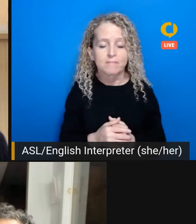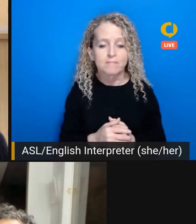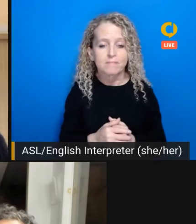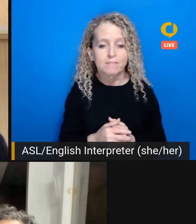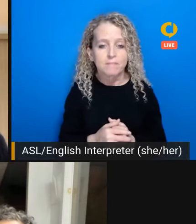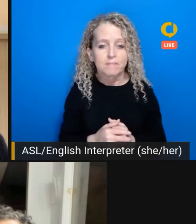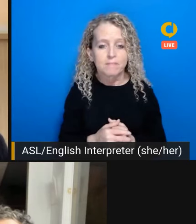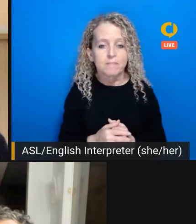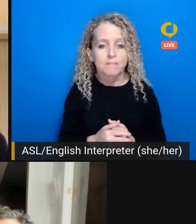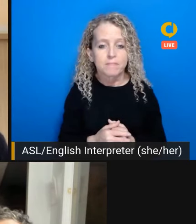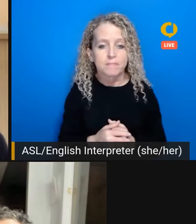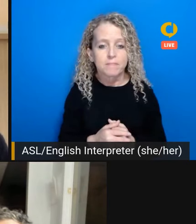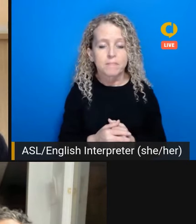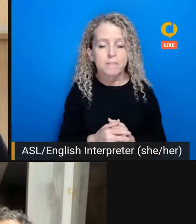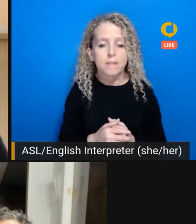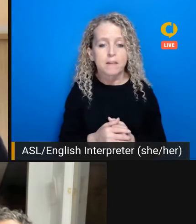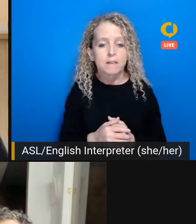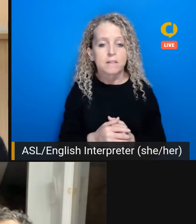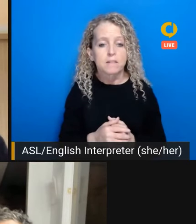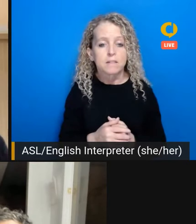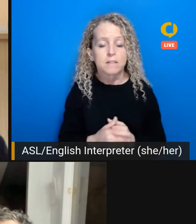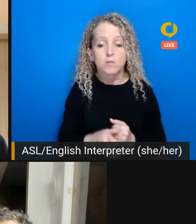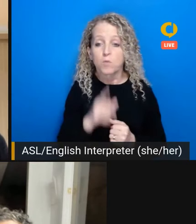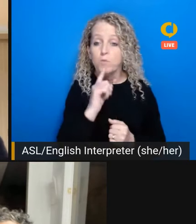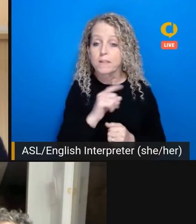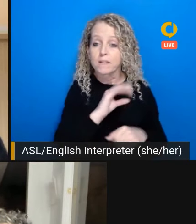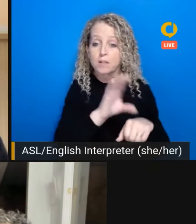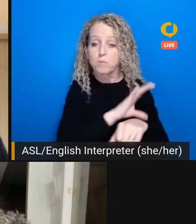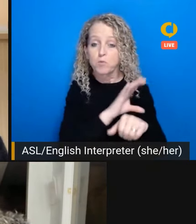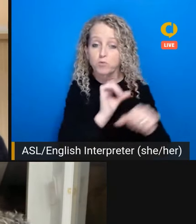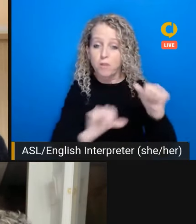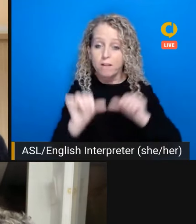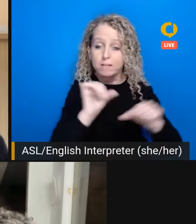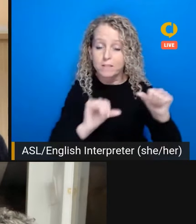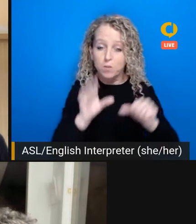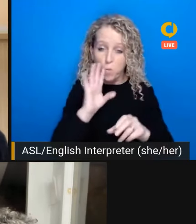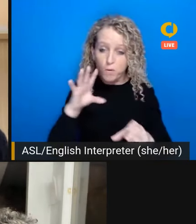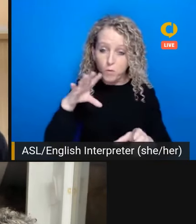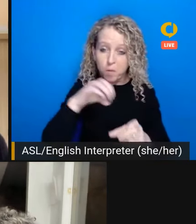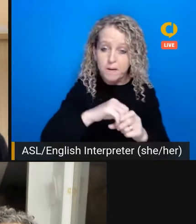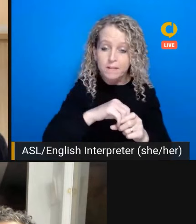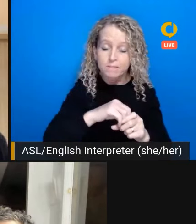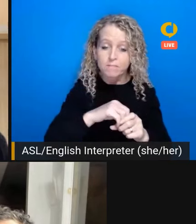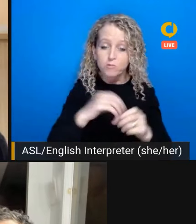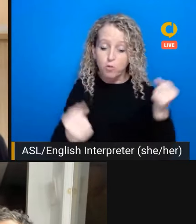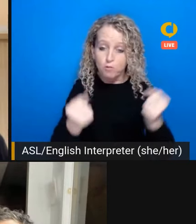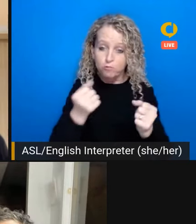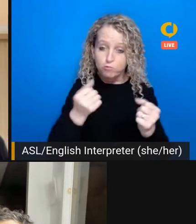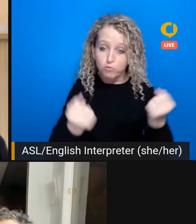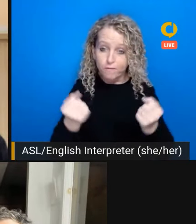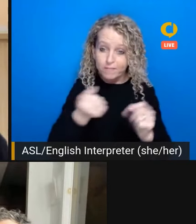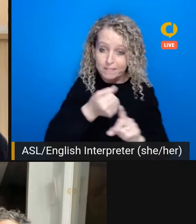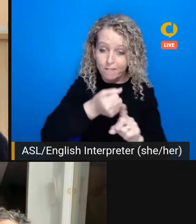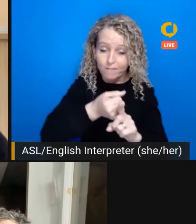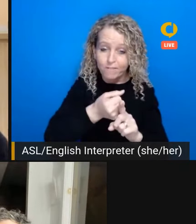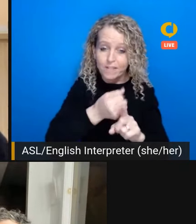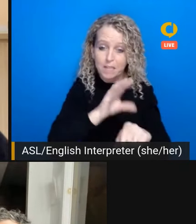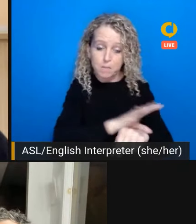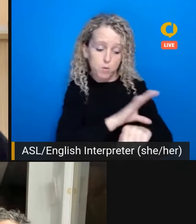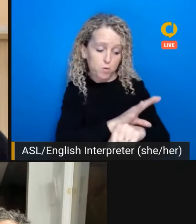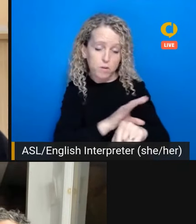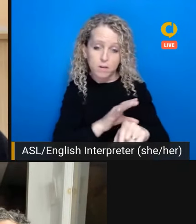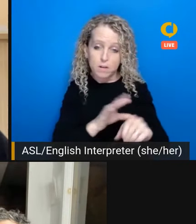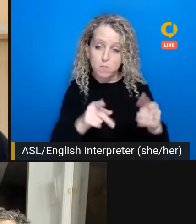computer scientists end up going to program. What are they going to do? Normally, these topics that we